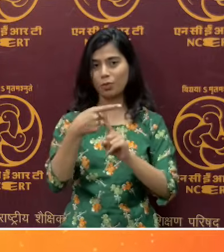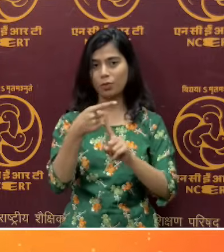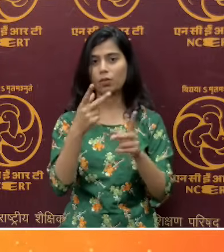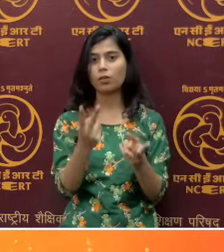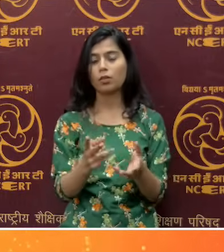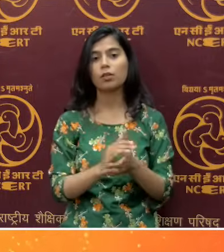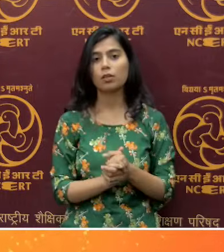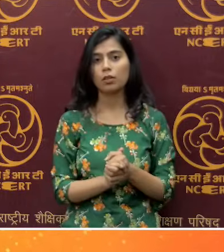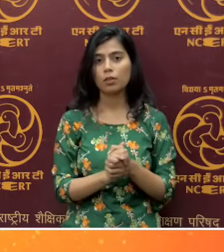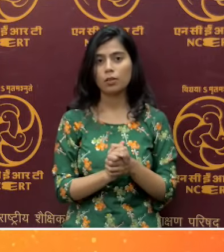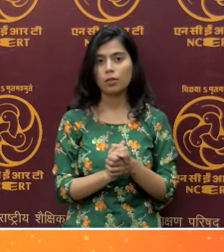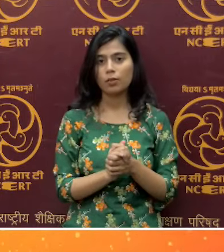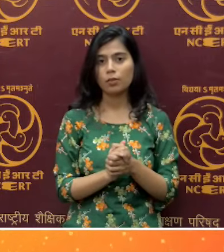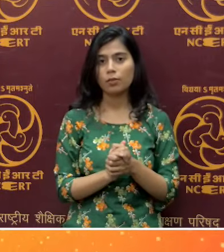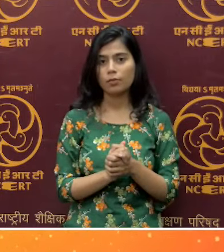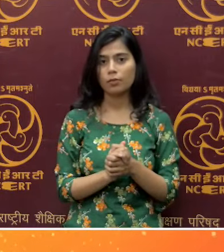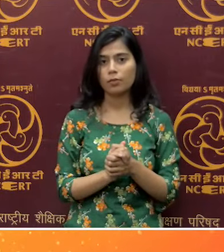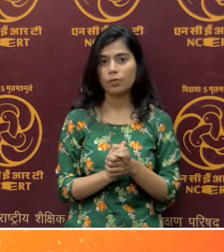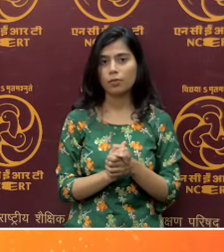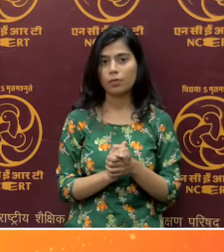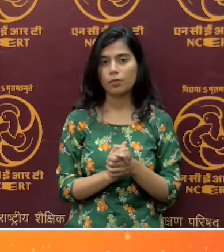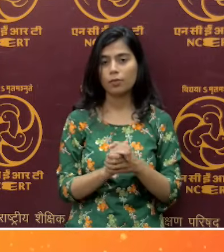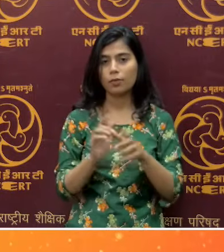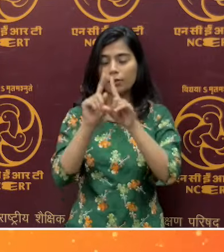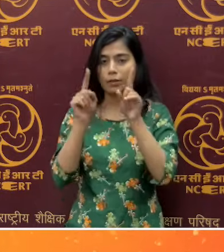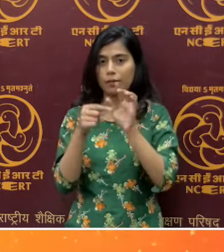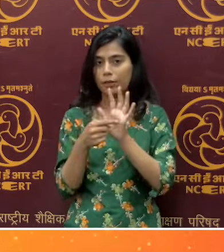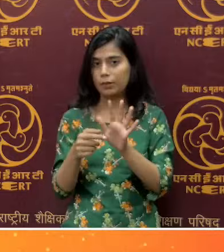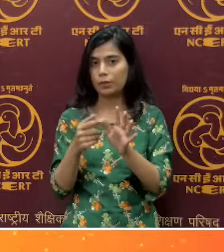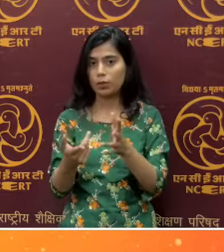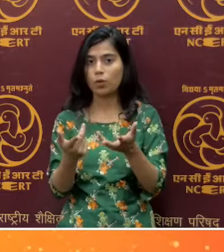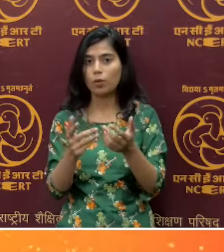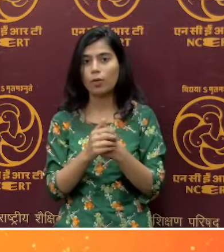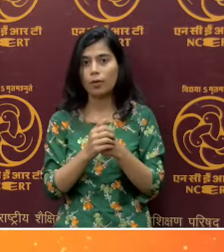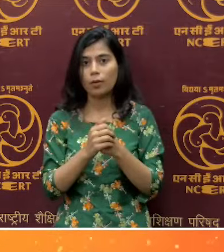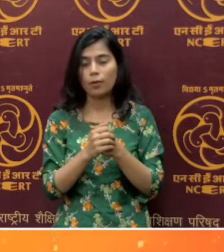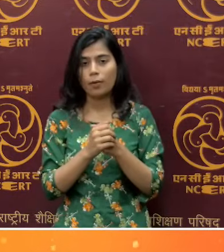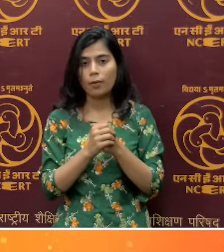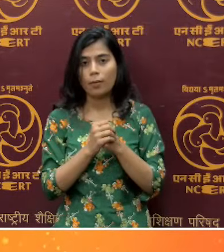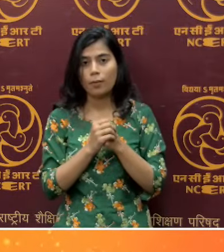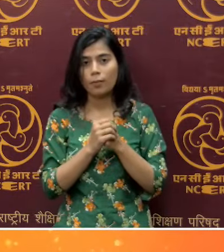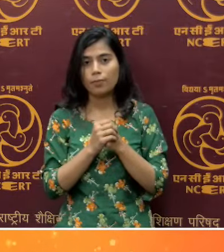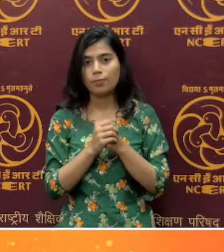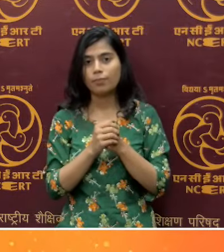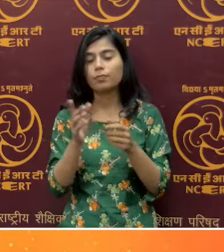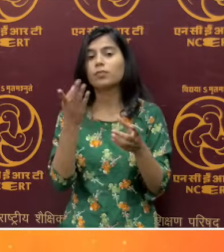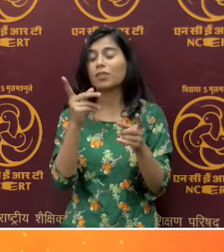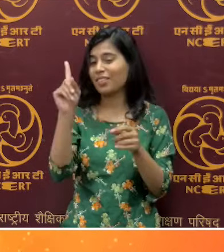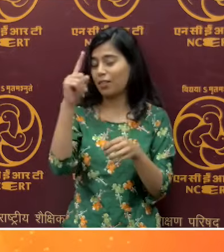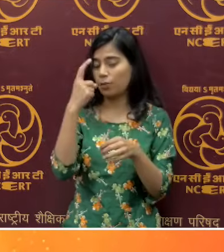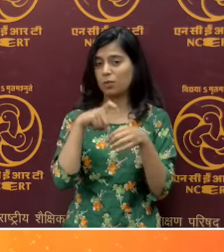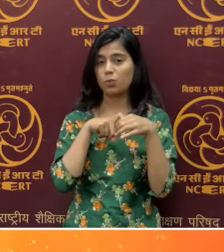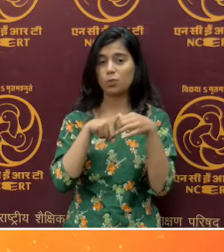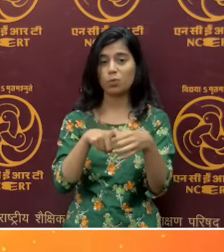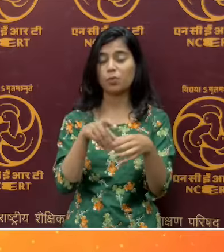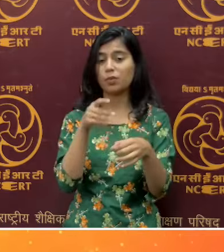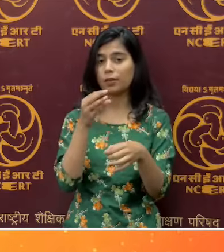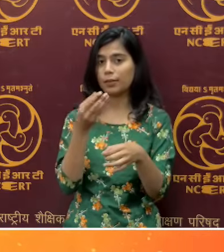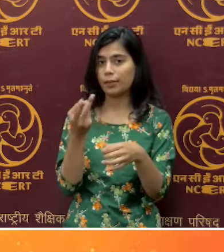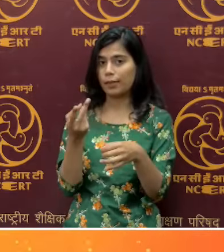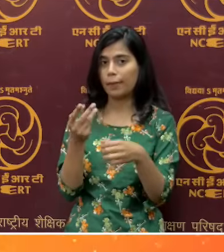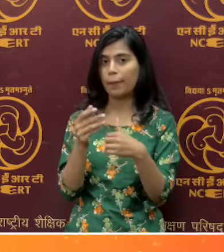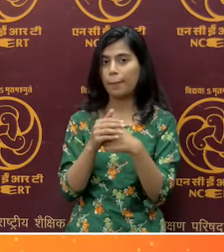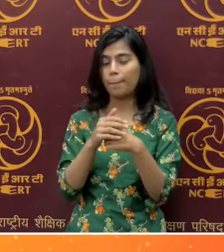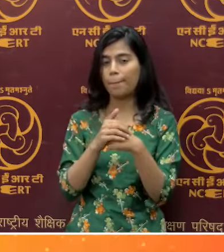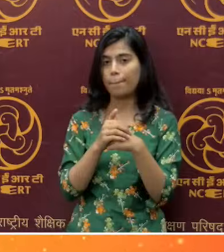one more, perform one more screening for a particular student. Okay, there's another question. Let me take it very quickly because